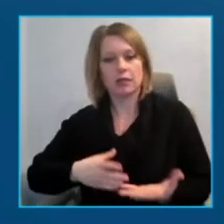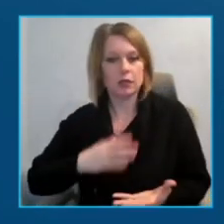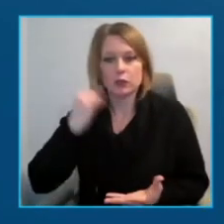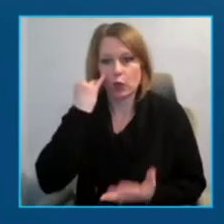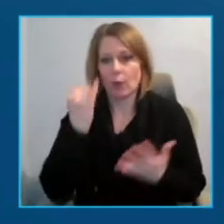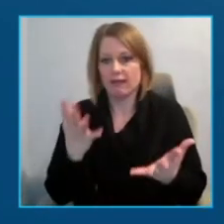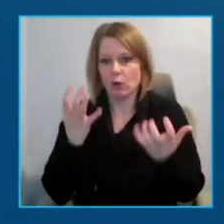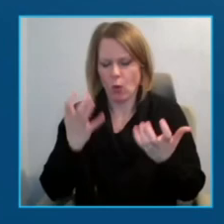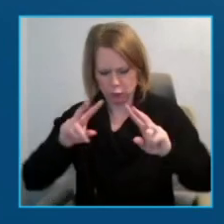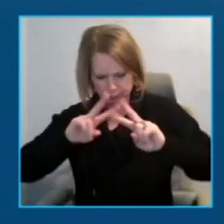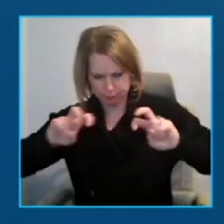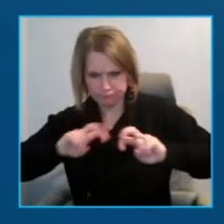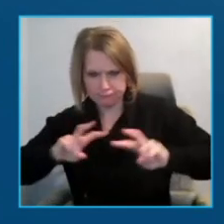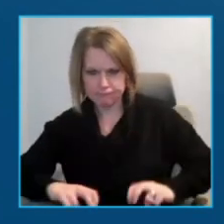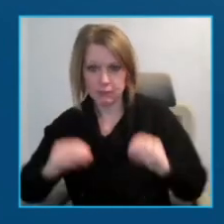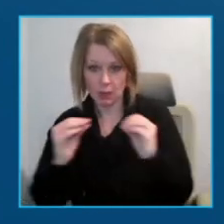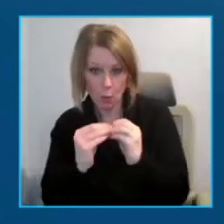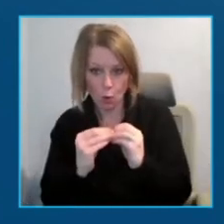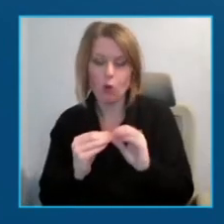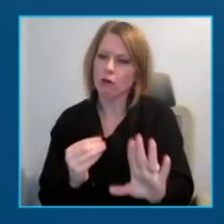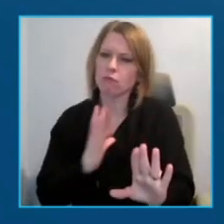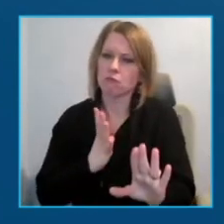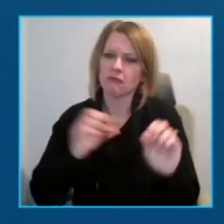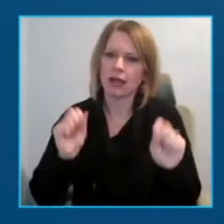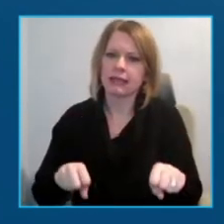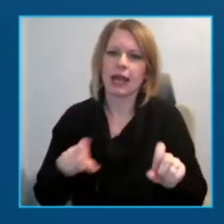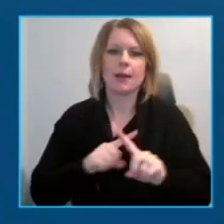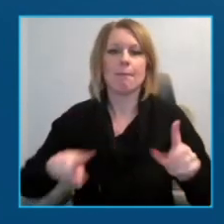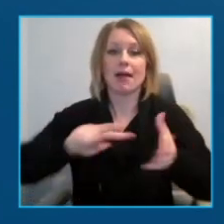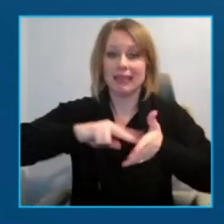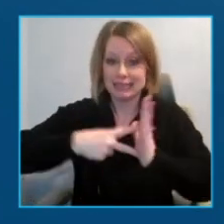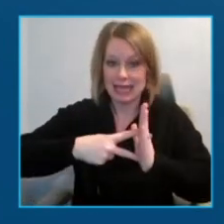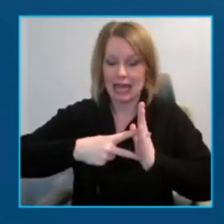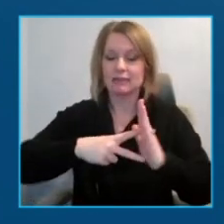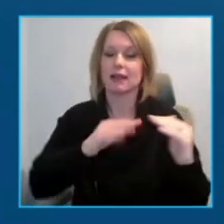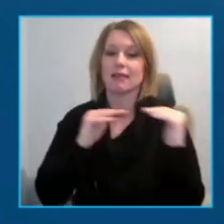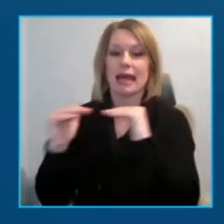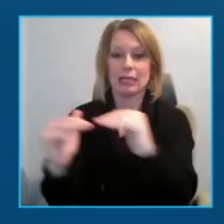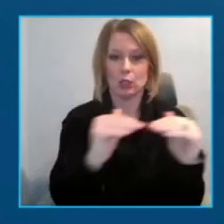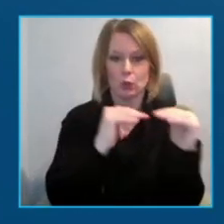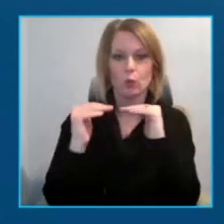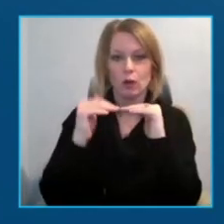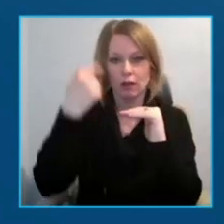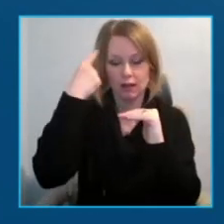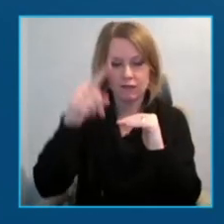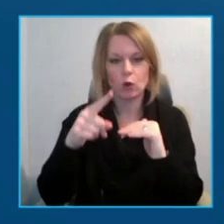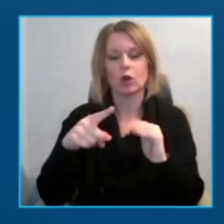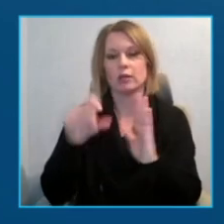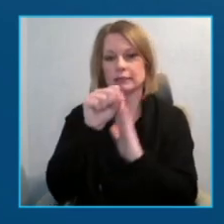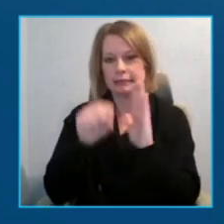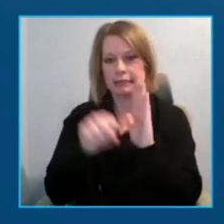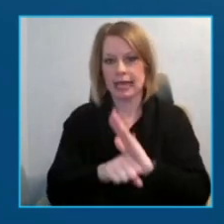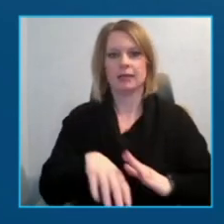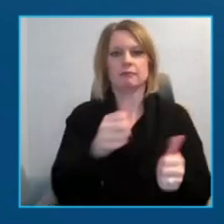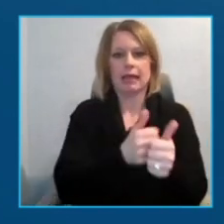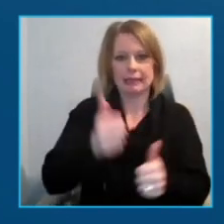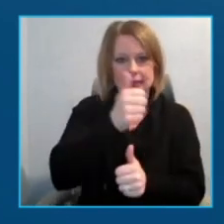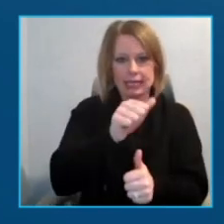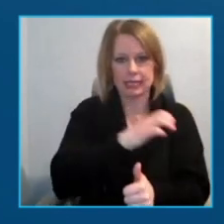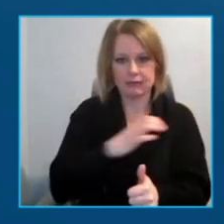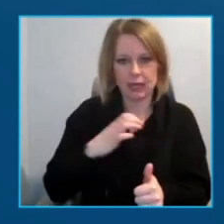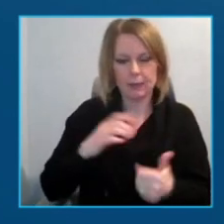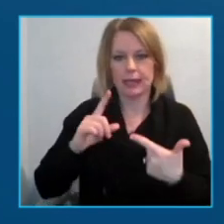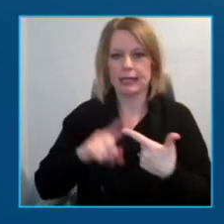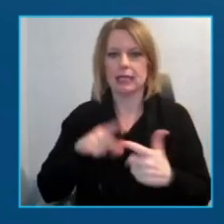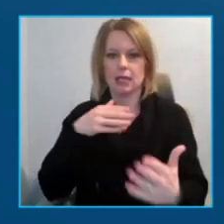and fix it, the intent was that equal division apply to all state bodies, the state executive committee, the appeals board, the affirmative